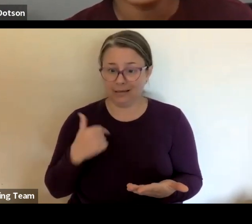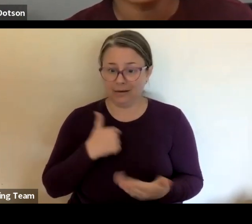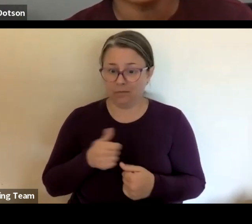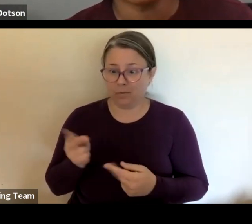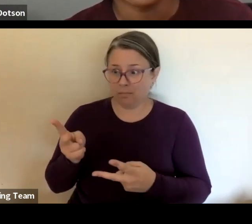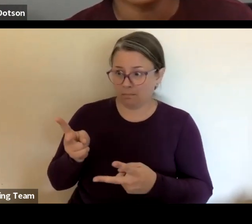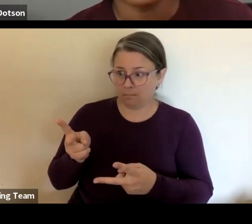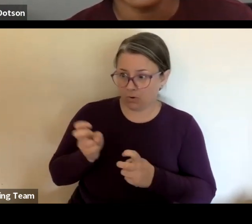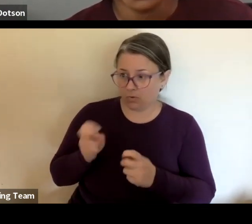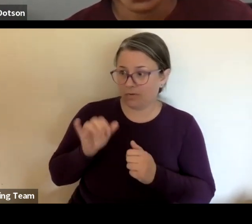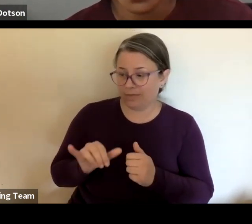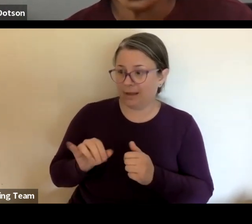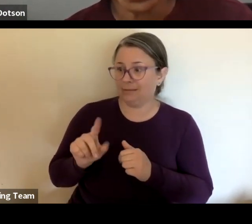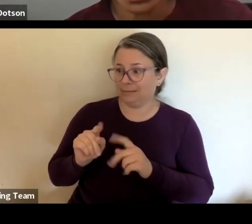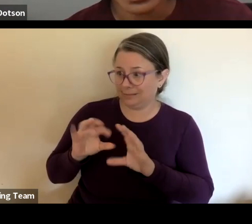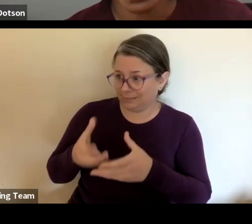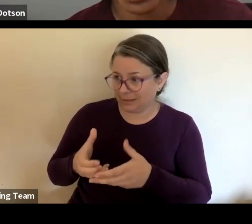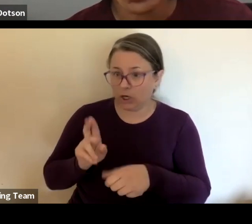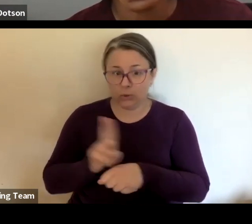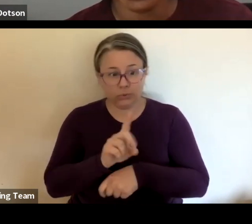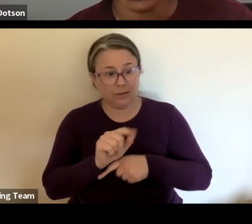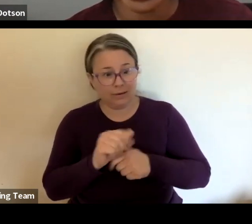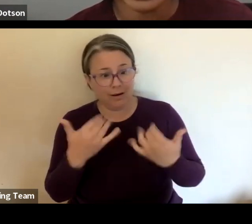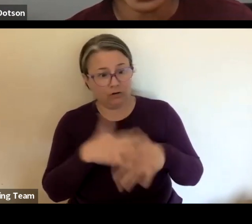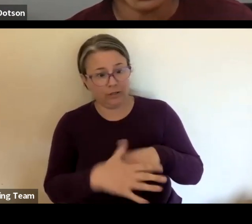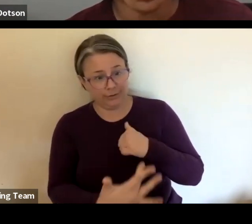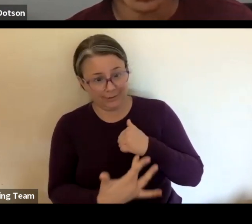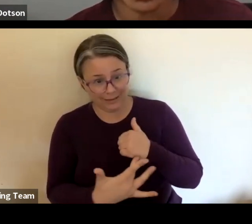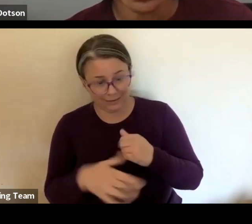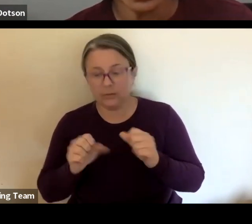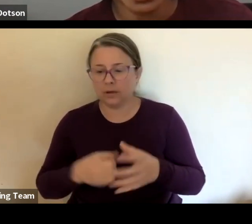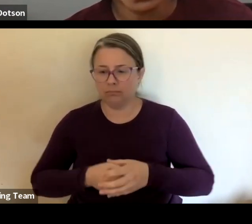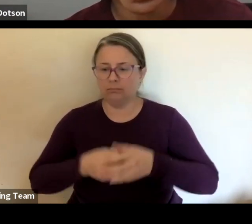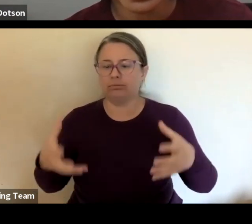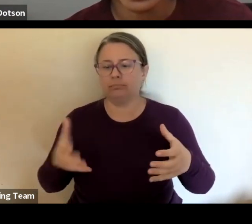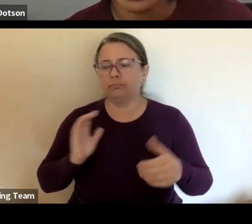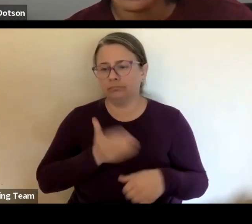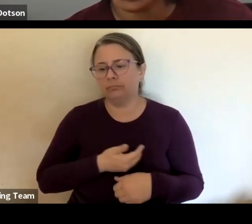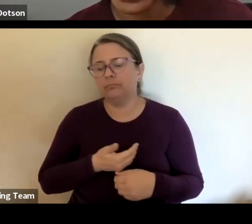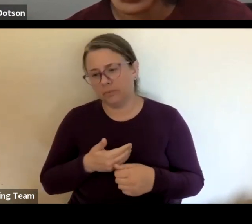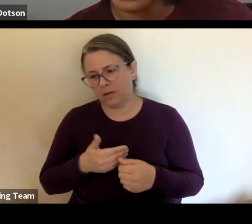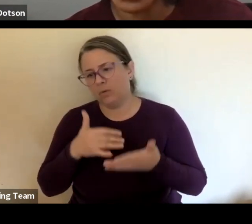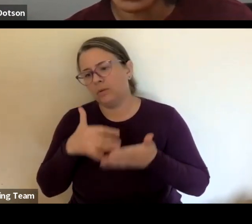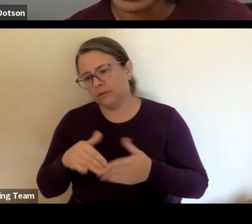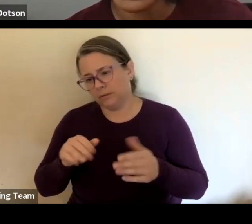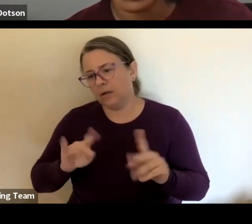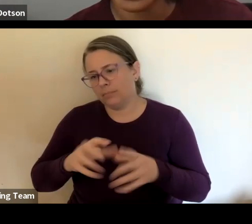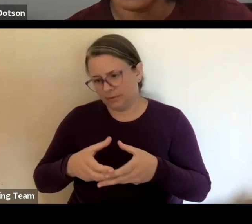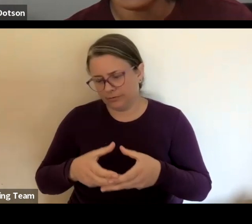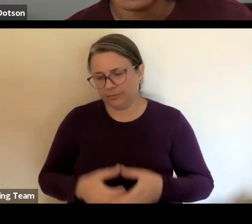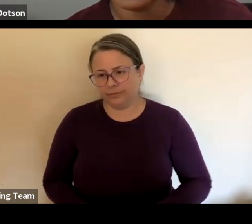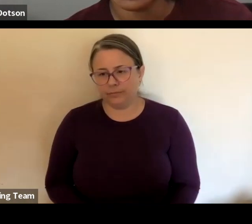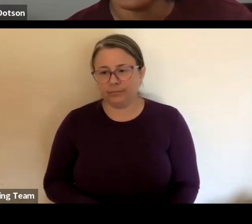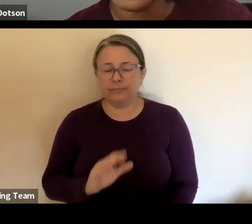necessarily always simple. I've worked on this with different collaborators before, and it can be challenging. But again, I